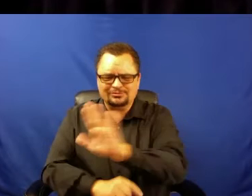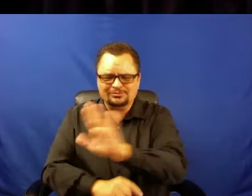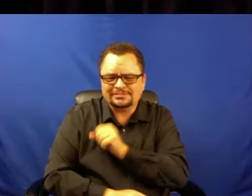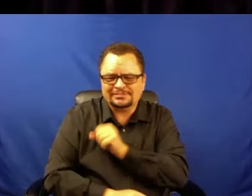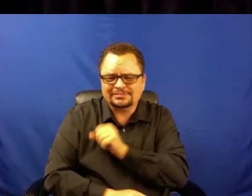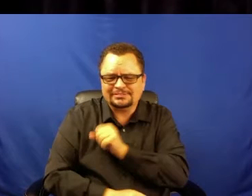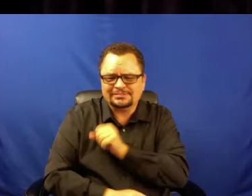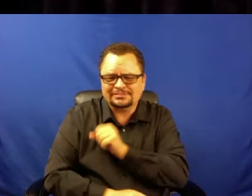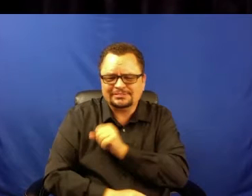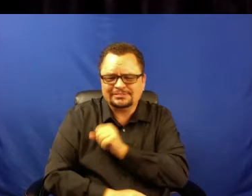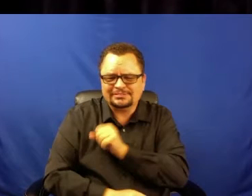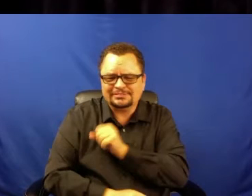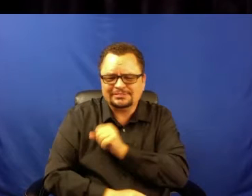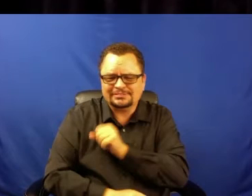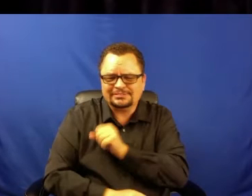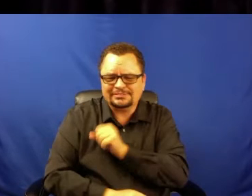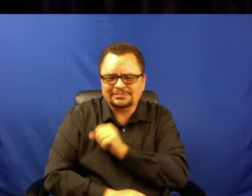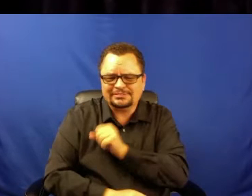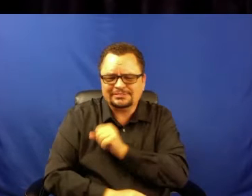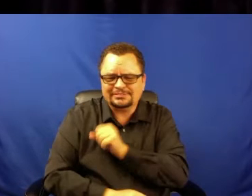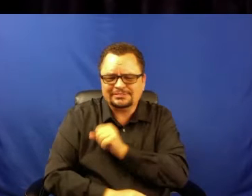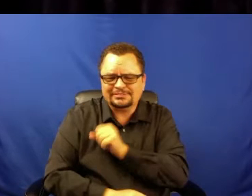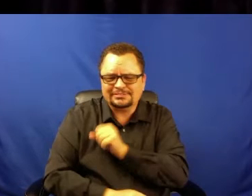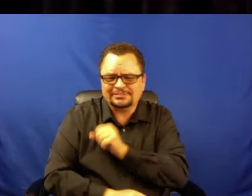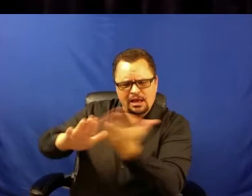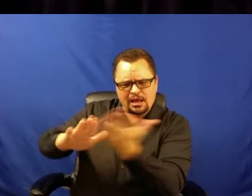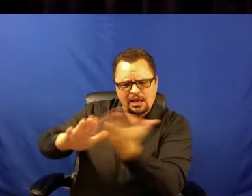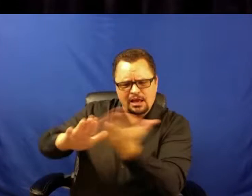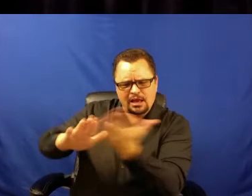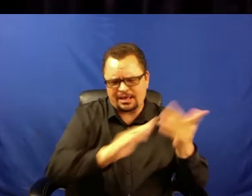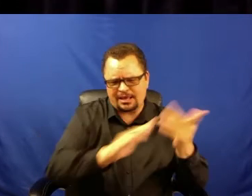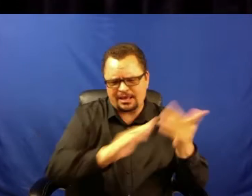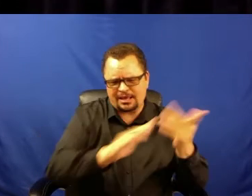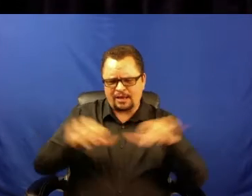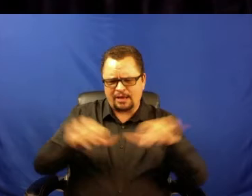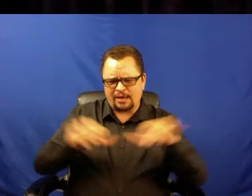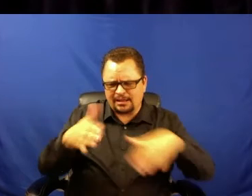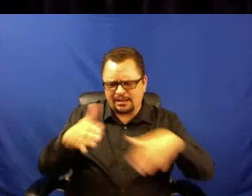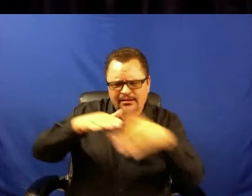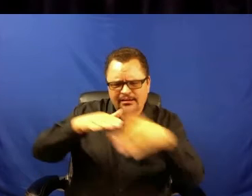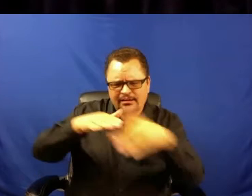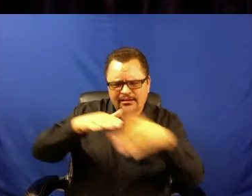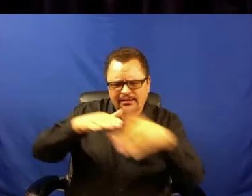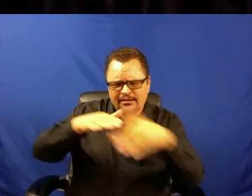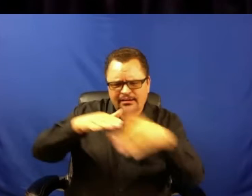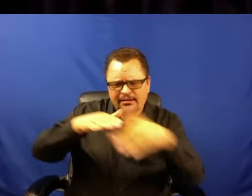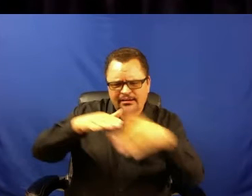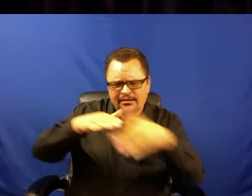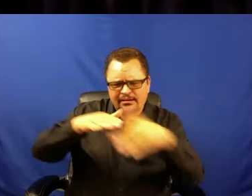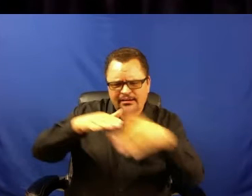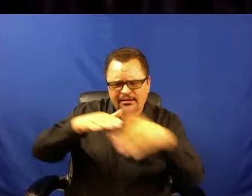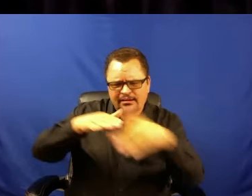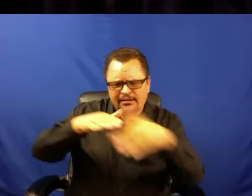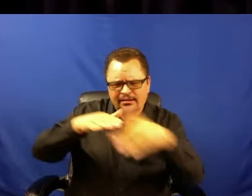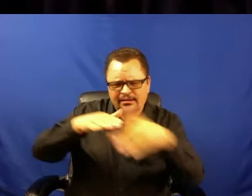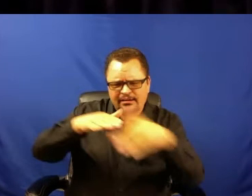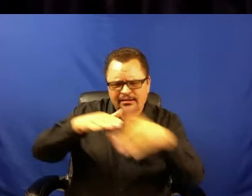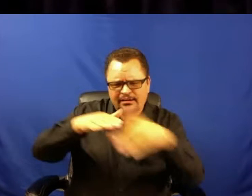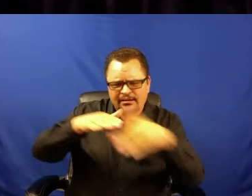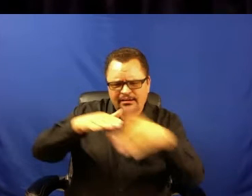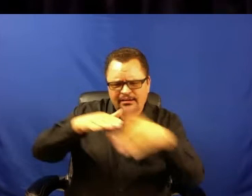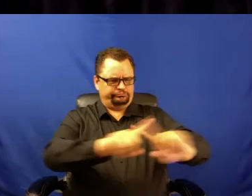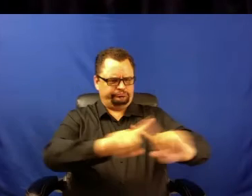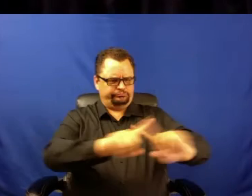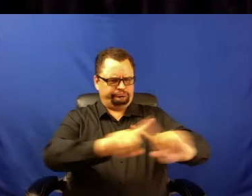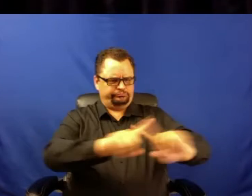the layered prevention measures. And I think it's really important that it's not pulling one prevention measure out